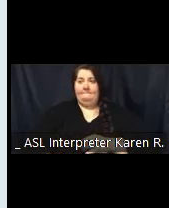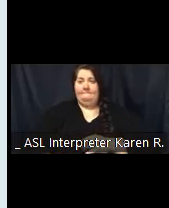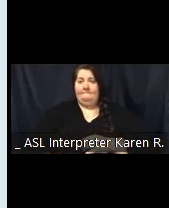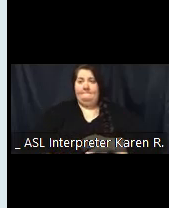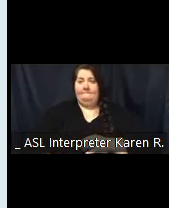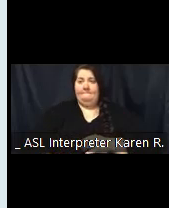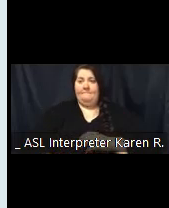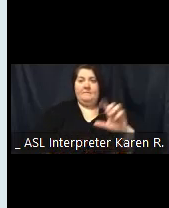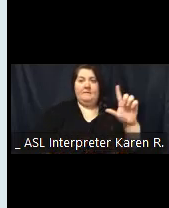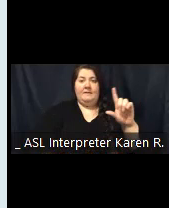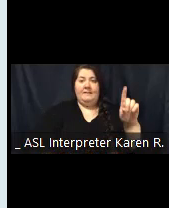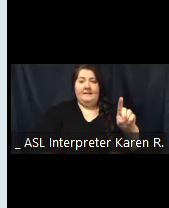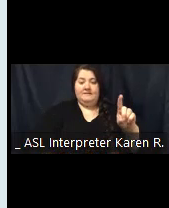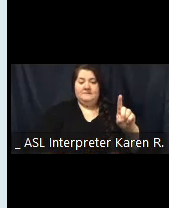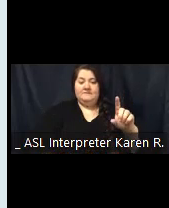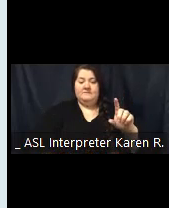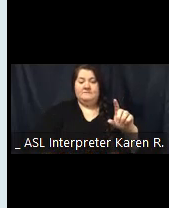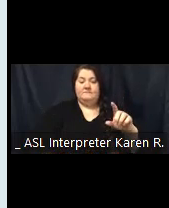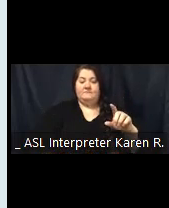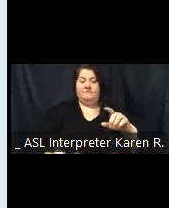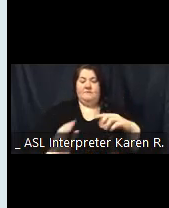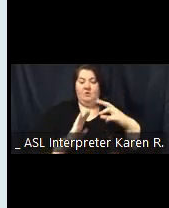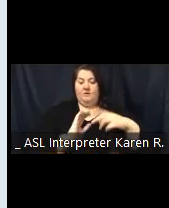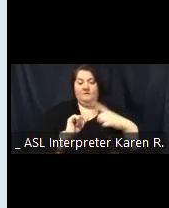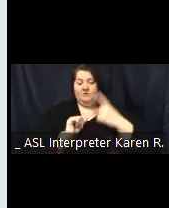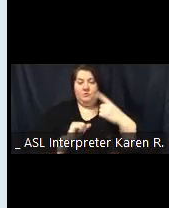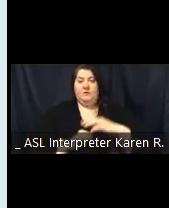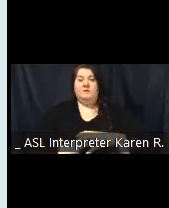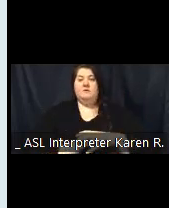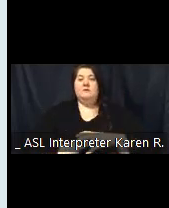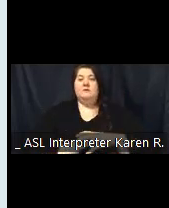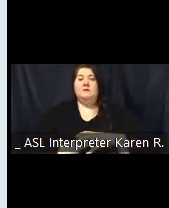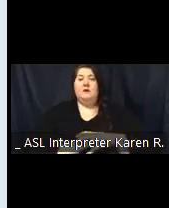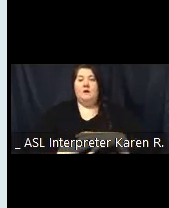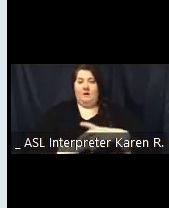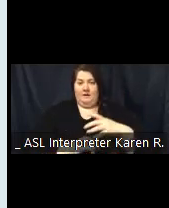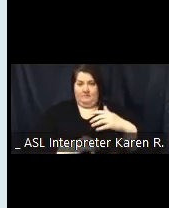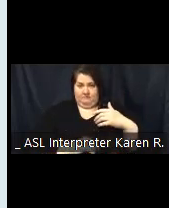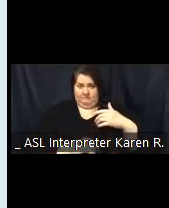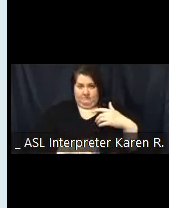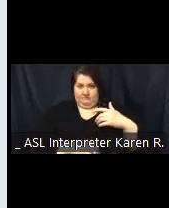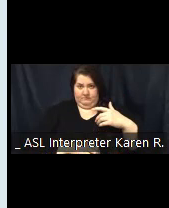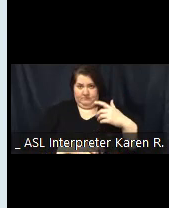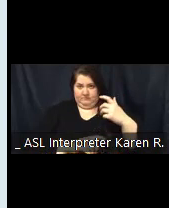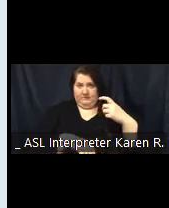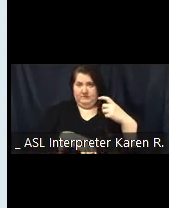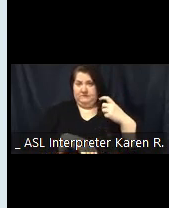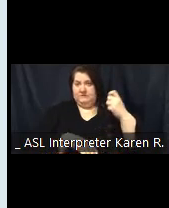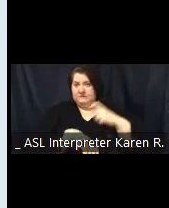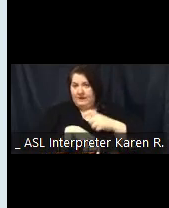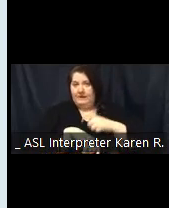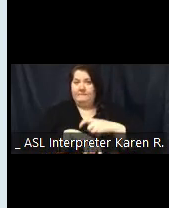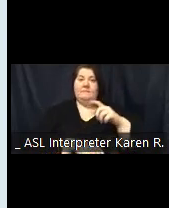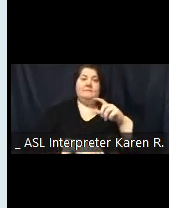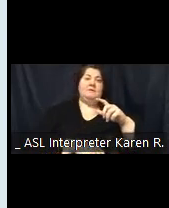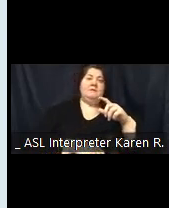This is Liz. I can read the first bullet point. So under holding timeliness and family choice,